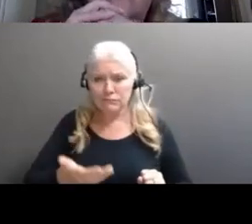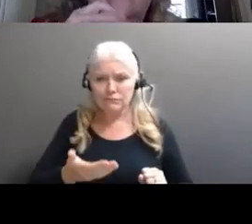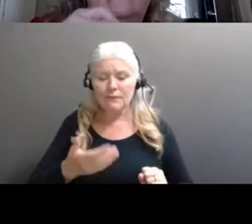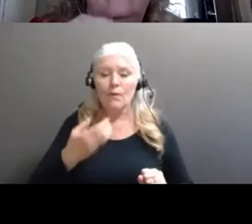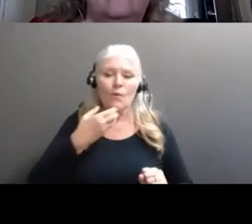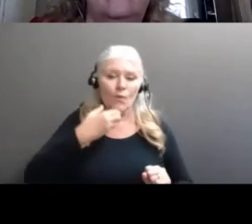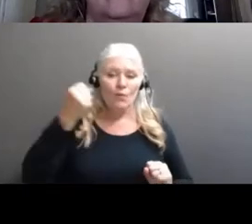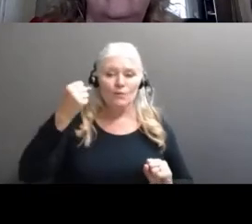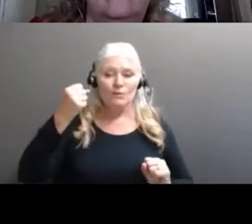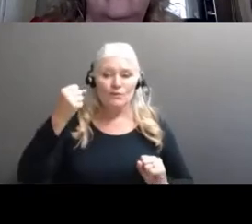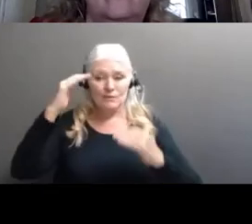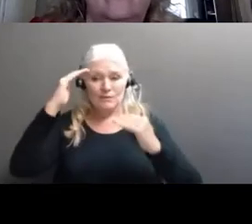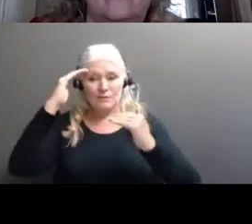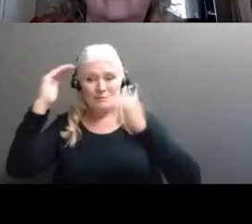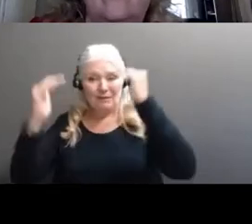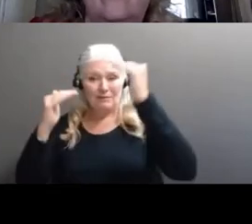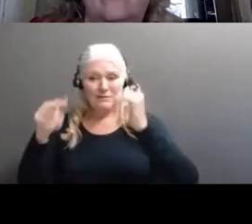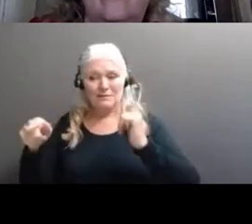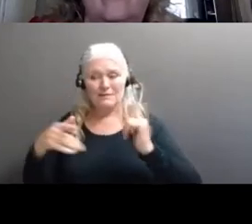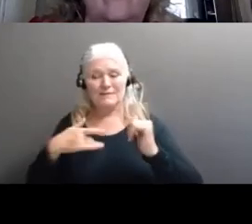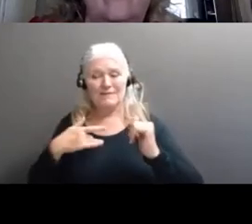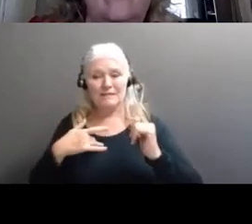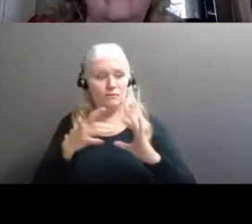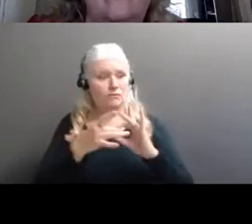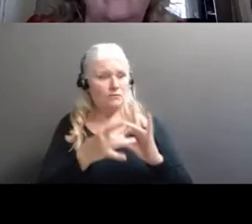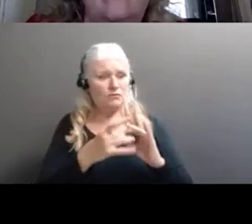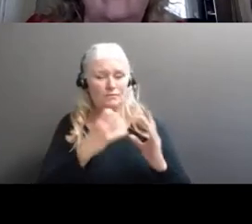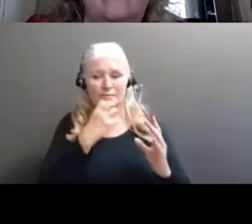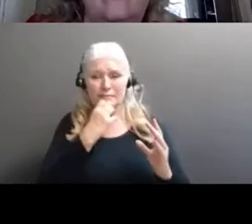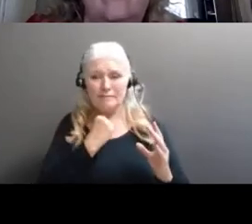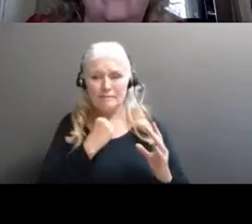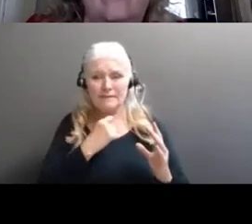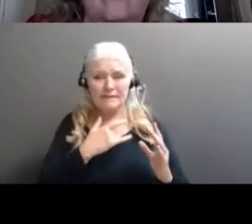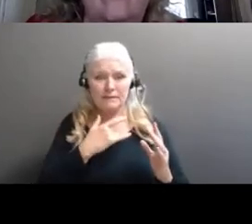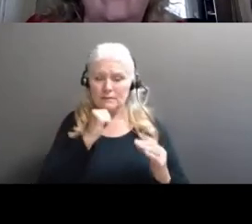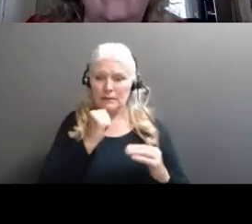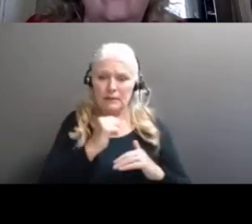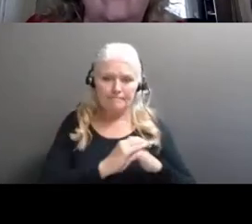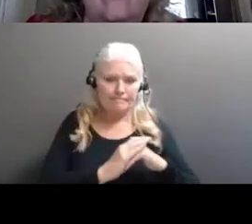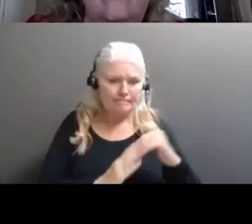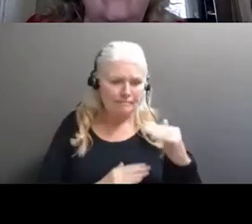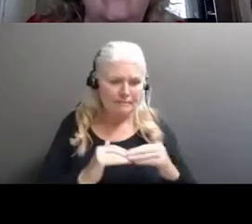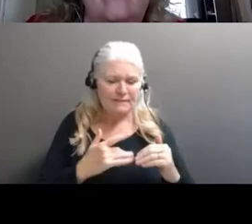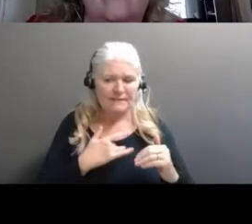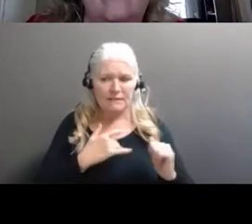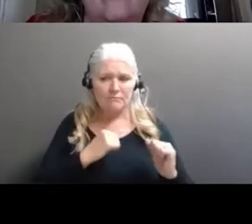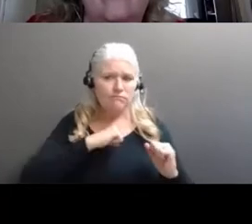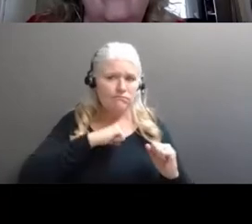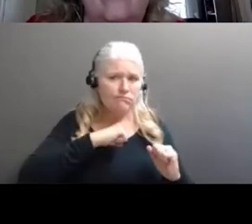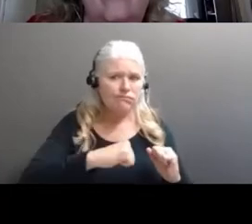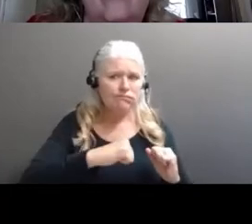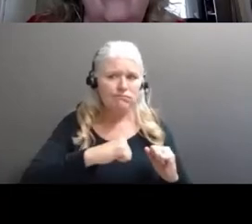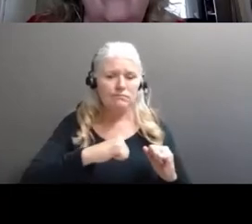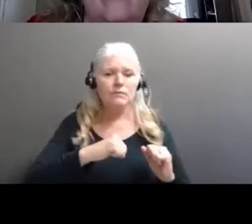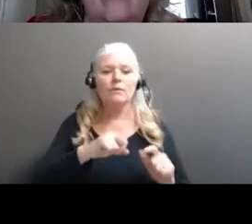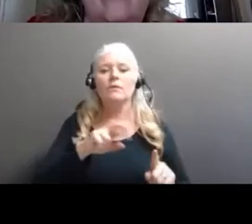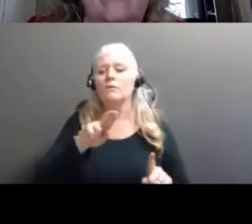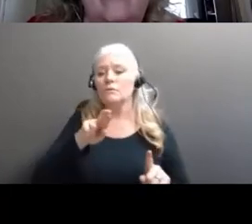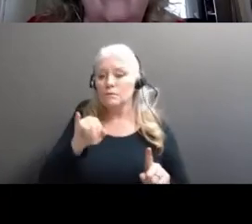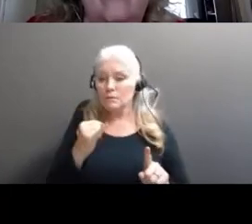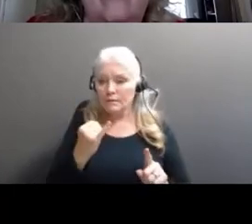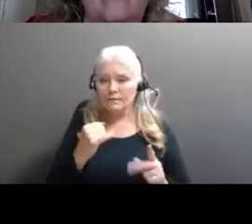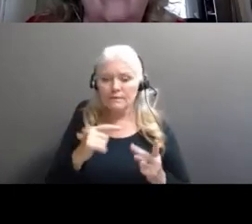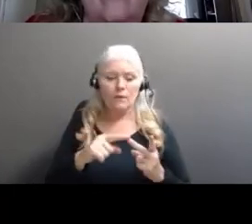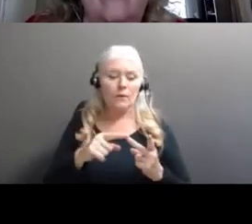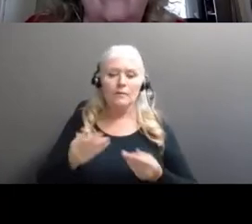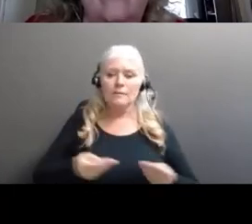of the relationships that are so valuable. So mediation or restorative justice provides a mechanism for dealing with some of those